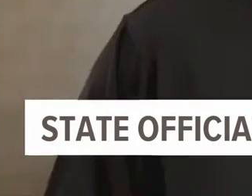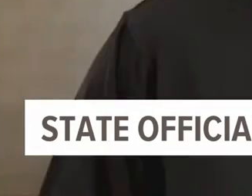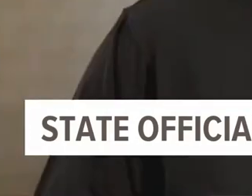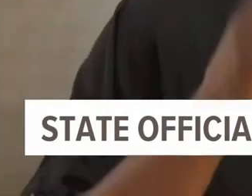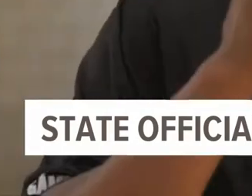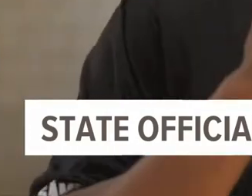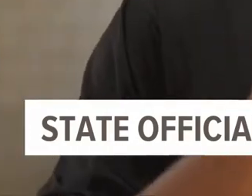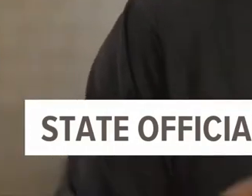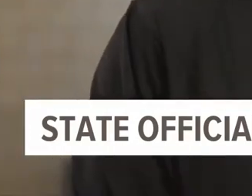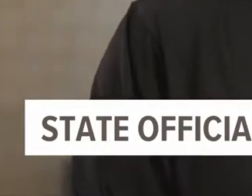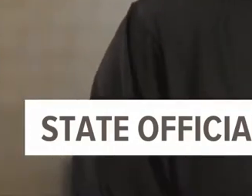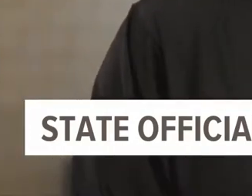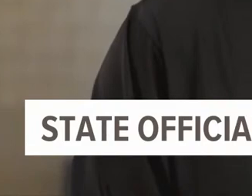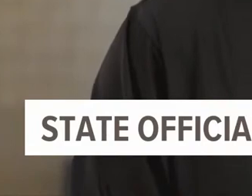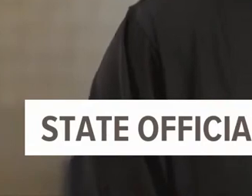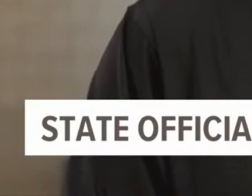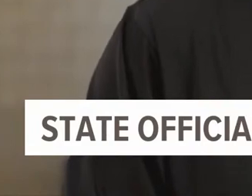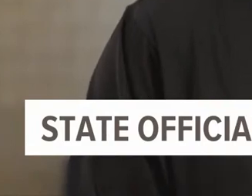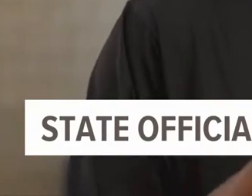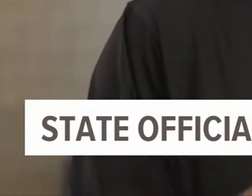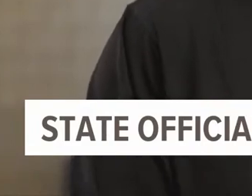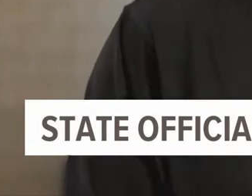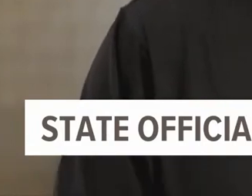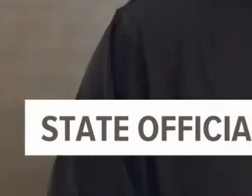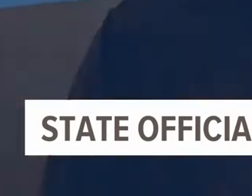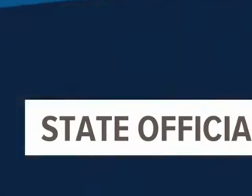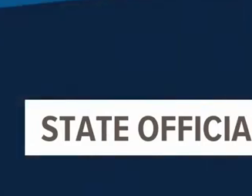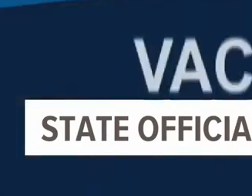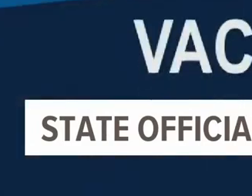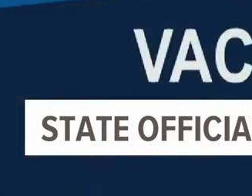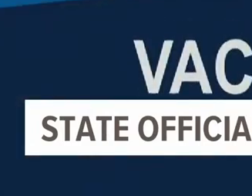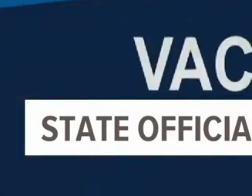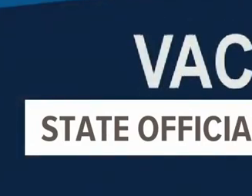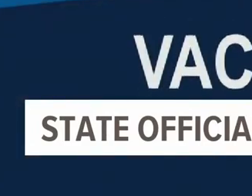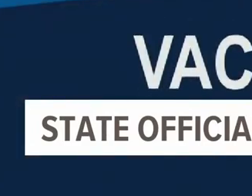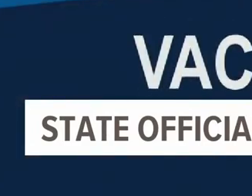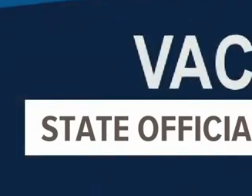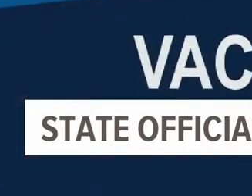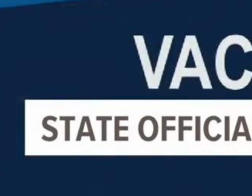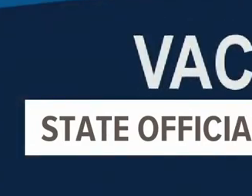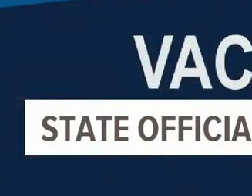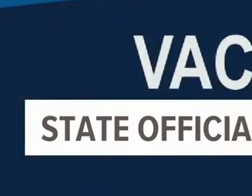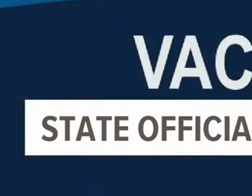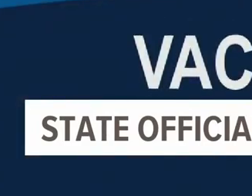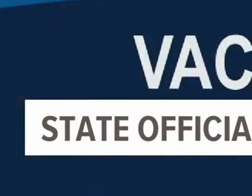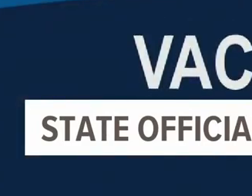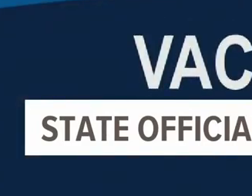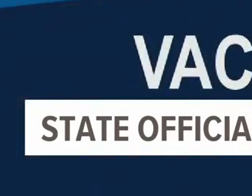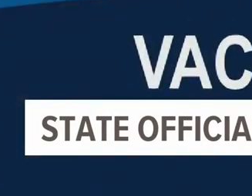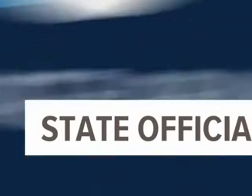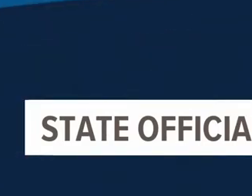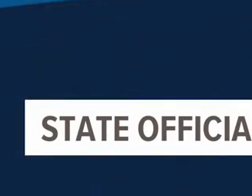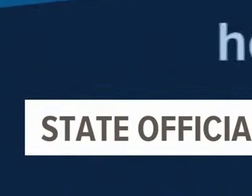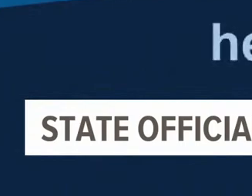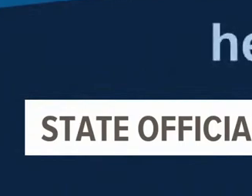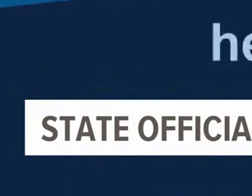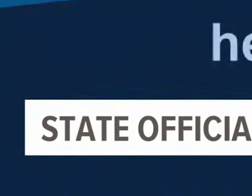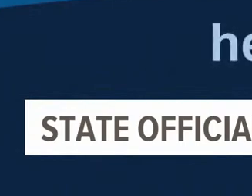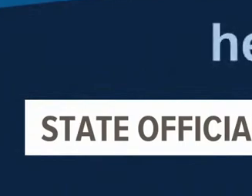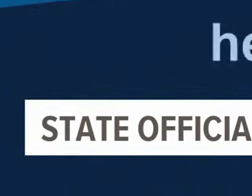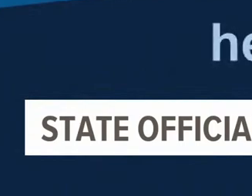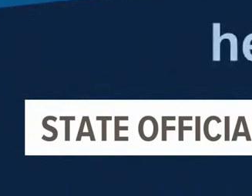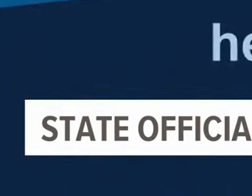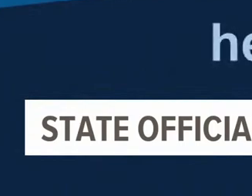game. It's the easiest shot you will ever take. Save lives. Get your vaccination. Learn more